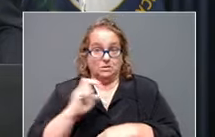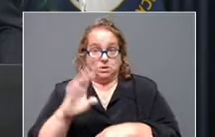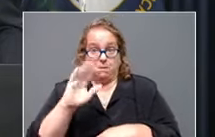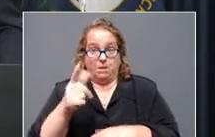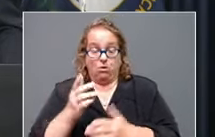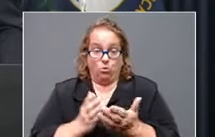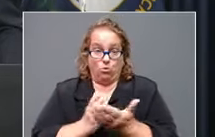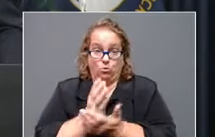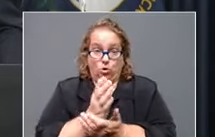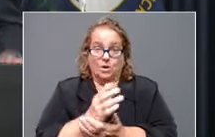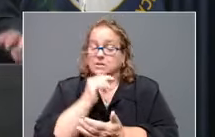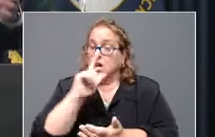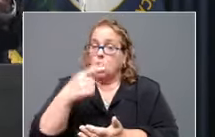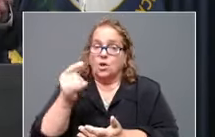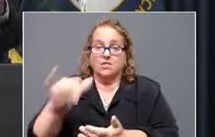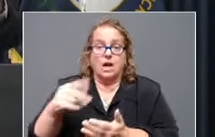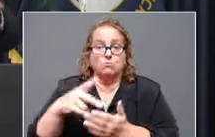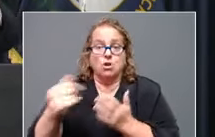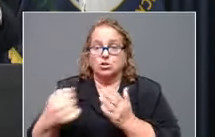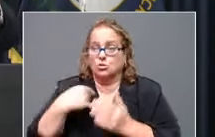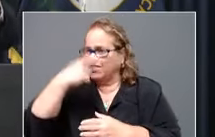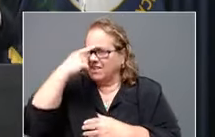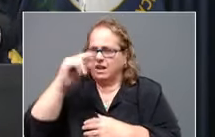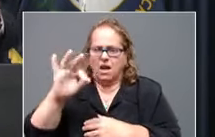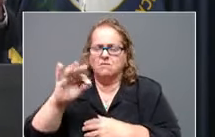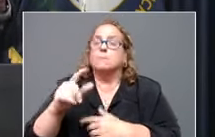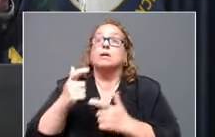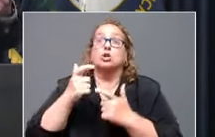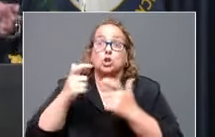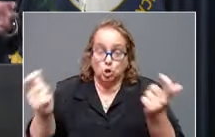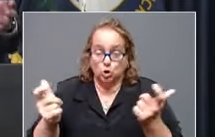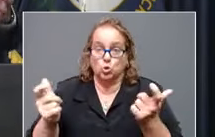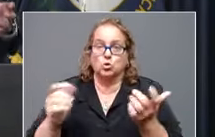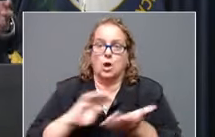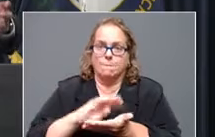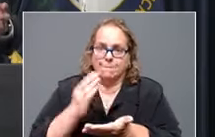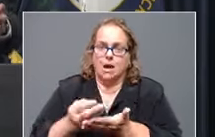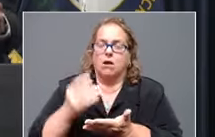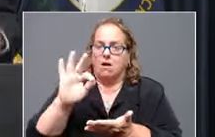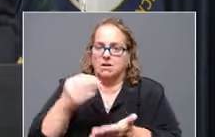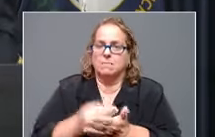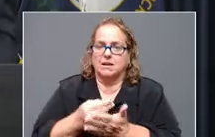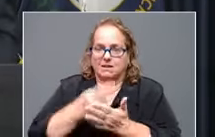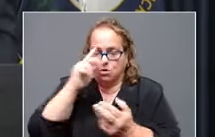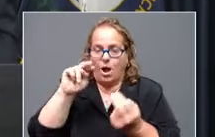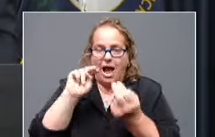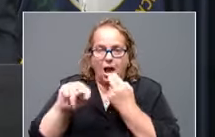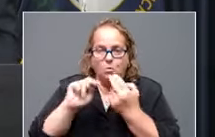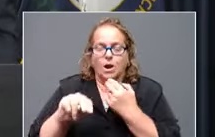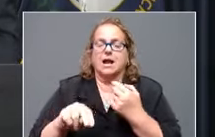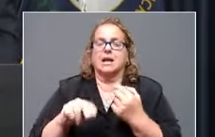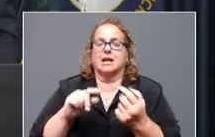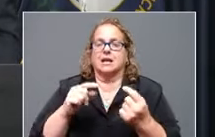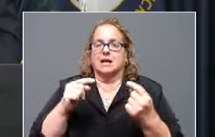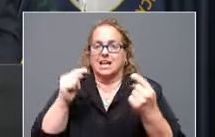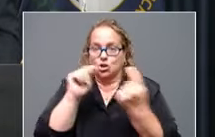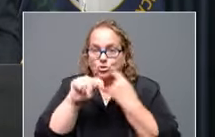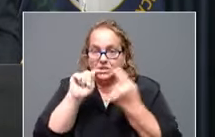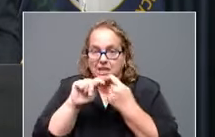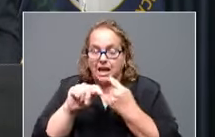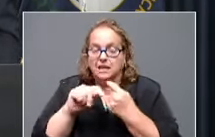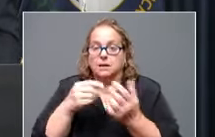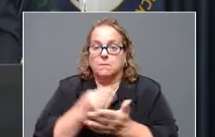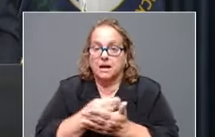that project that we think of. It's not just a huge amount of highway and interstate money, but it's truly these